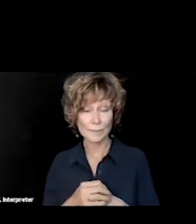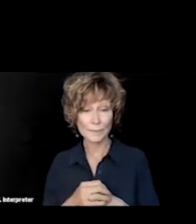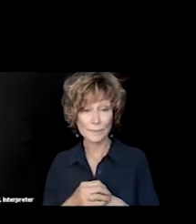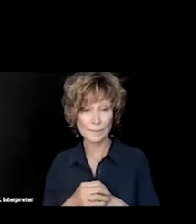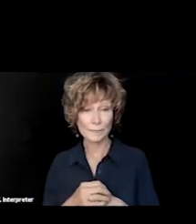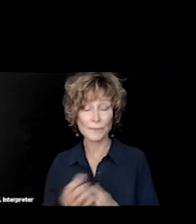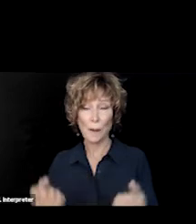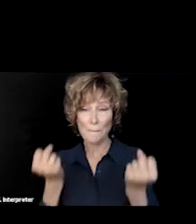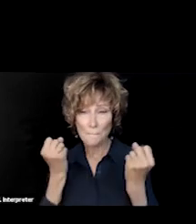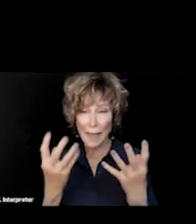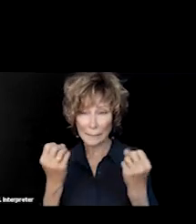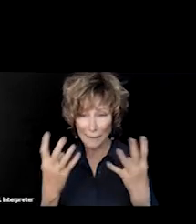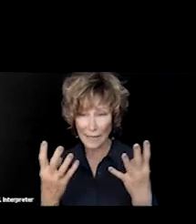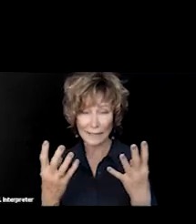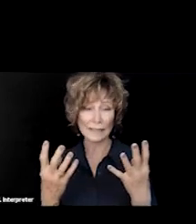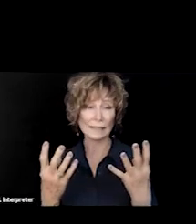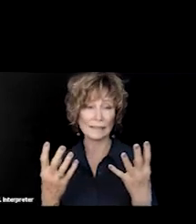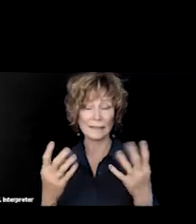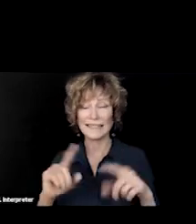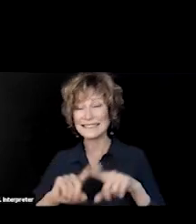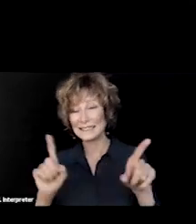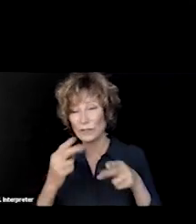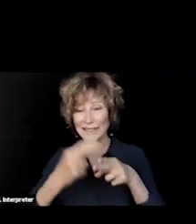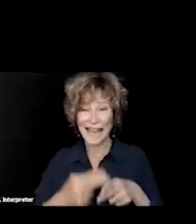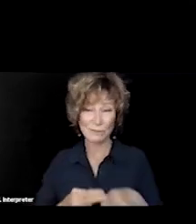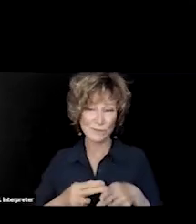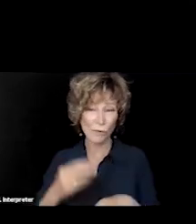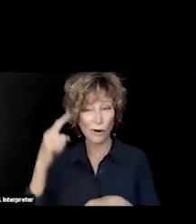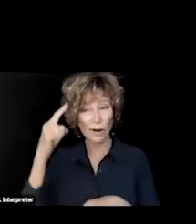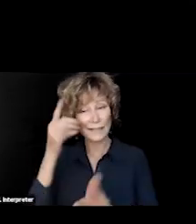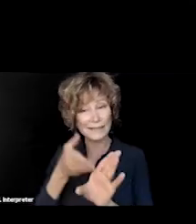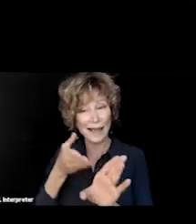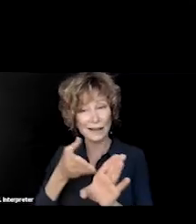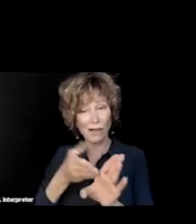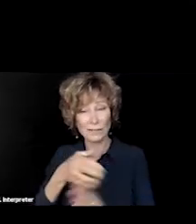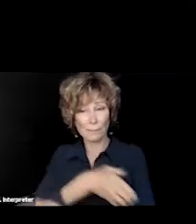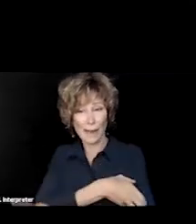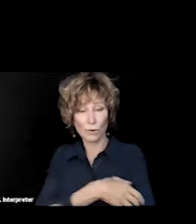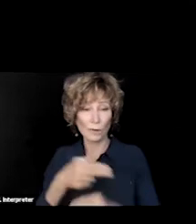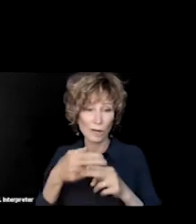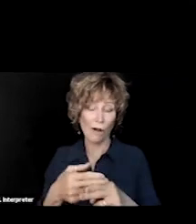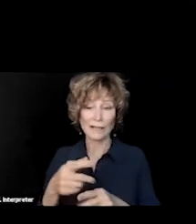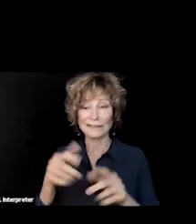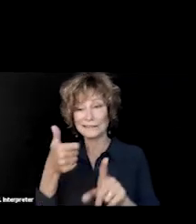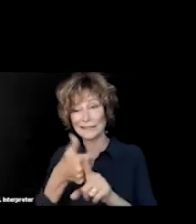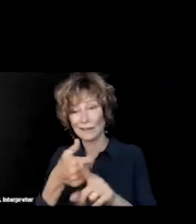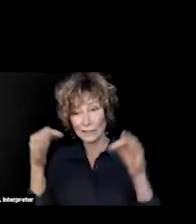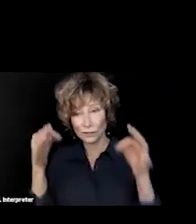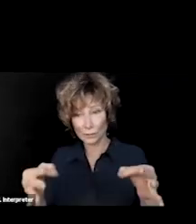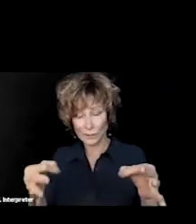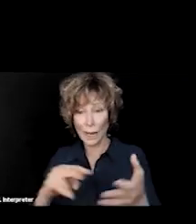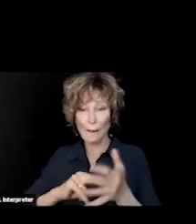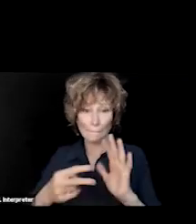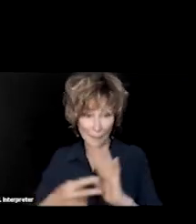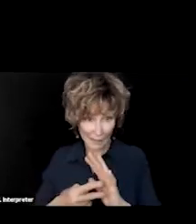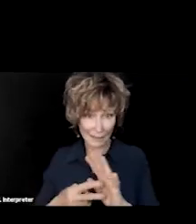There are many other names for psychological empowerment. In the special education world, we call it self-determination, taking an